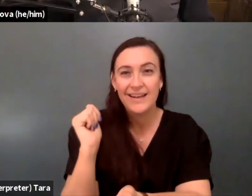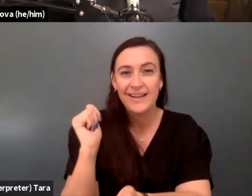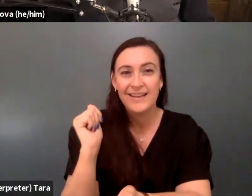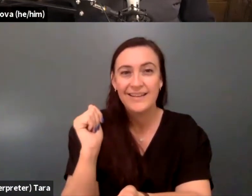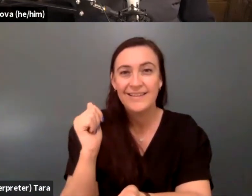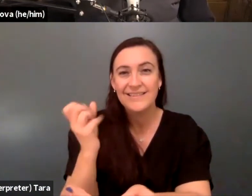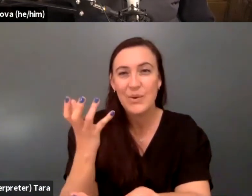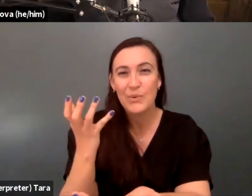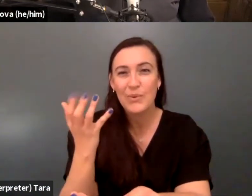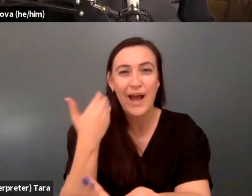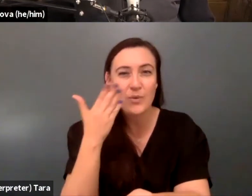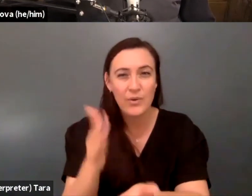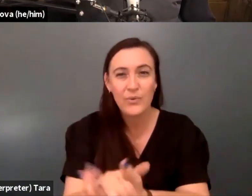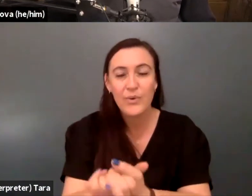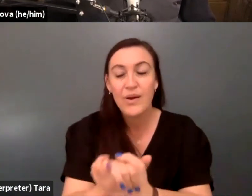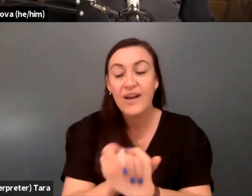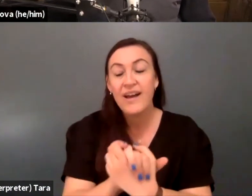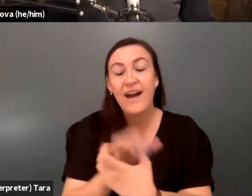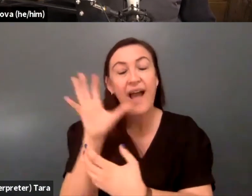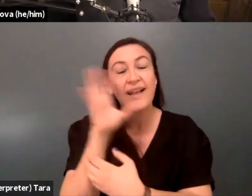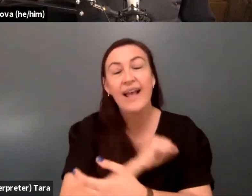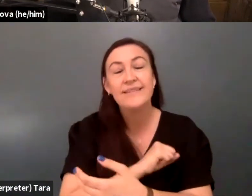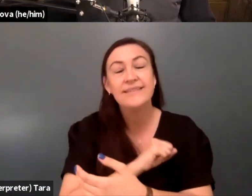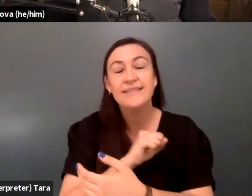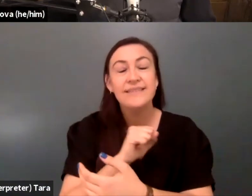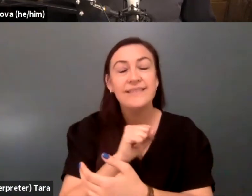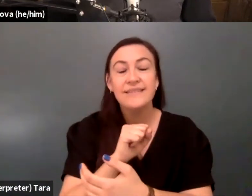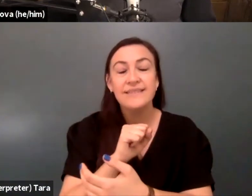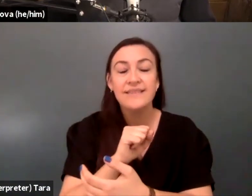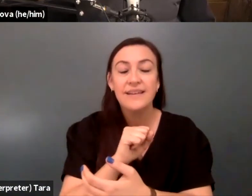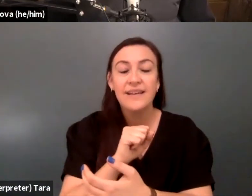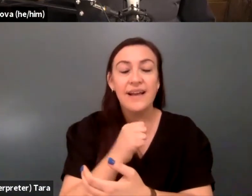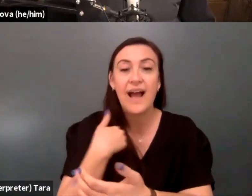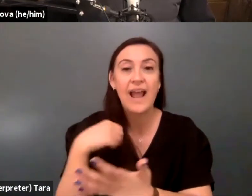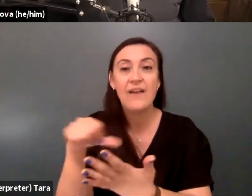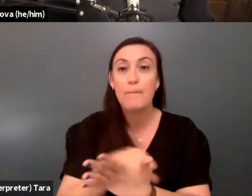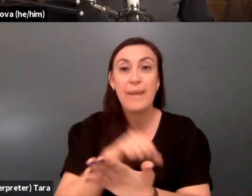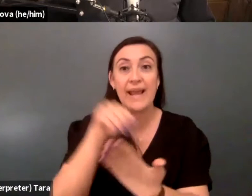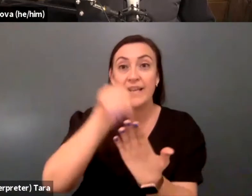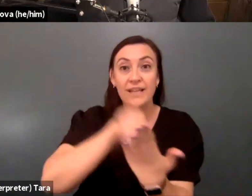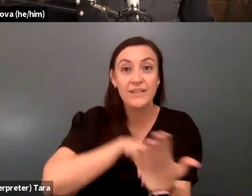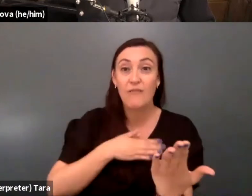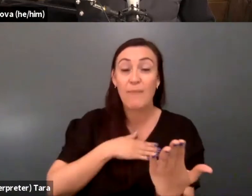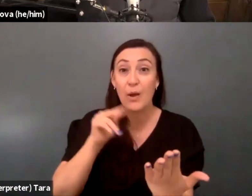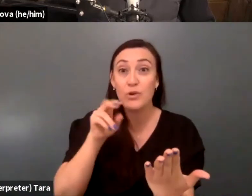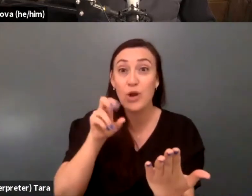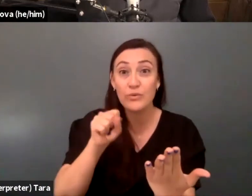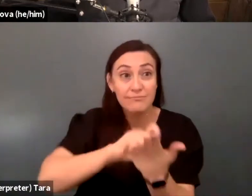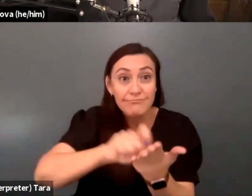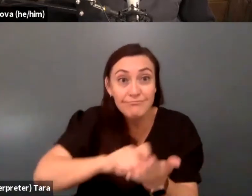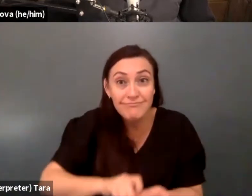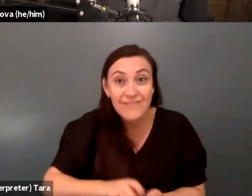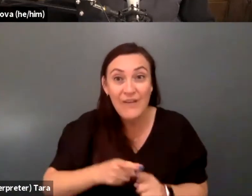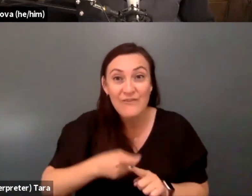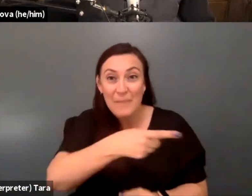So I don't know. I guess that's to say, I have a page of my own notes from this, and I feel like I need the